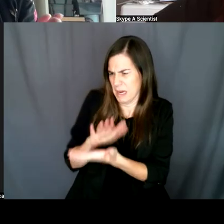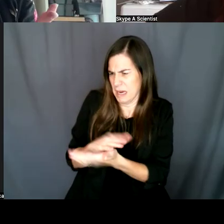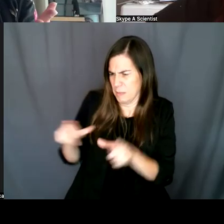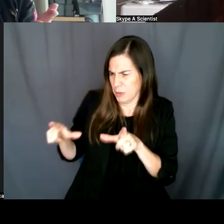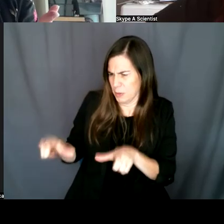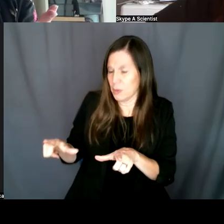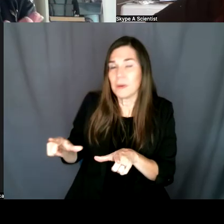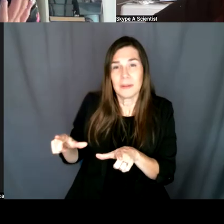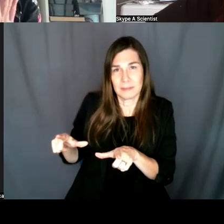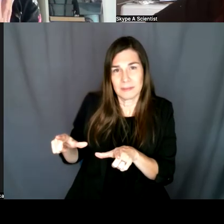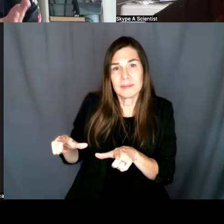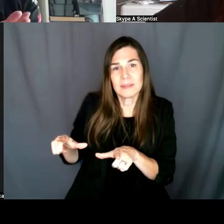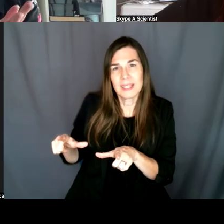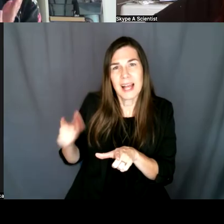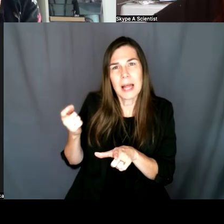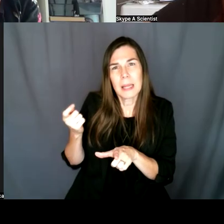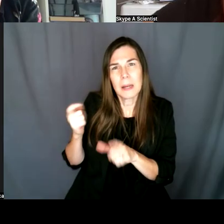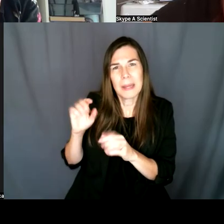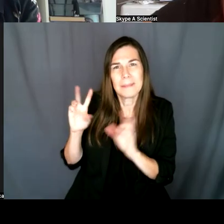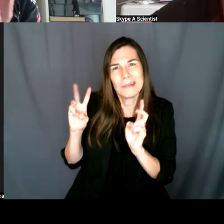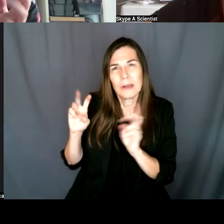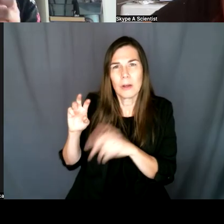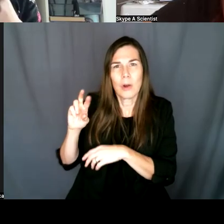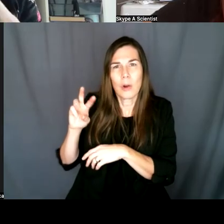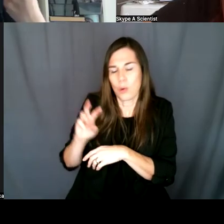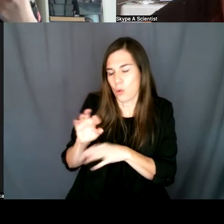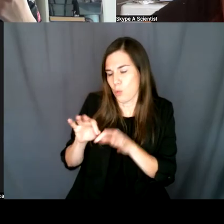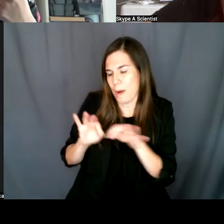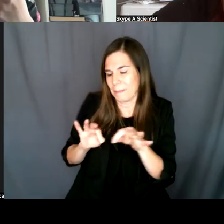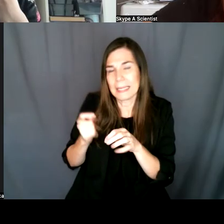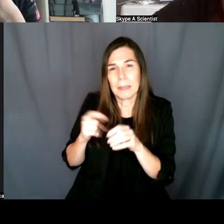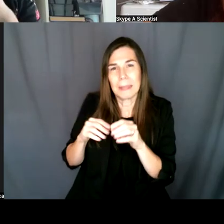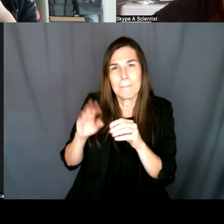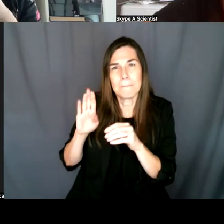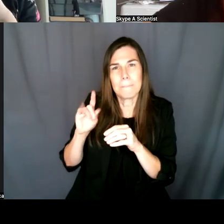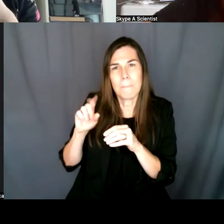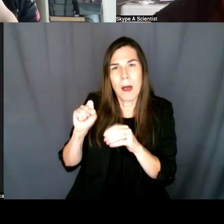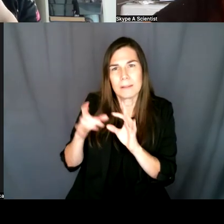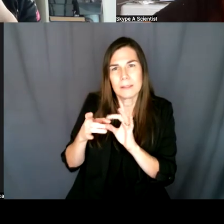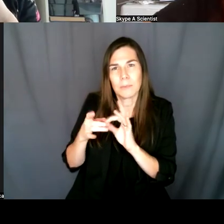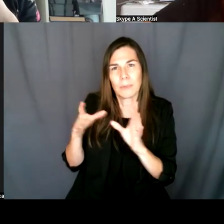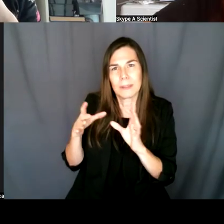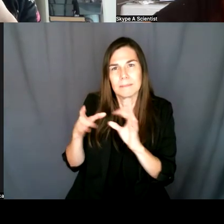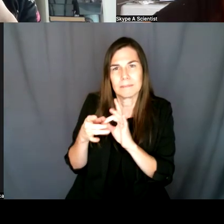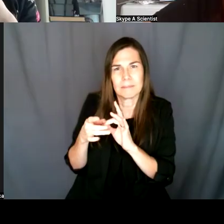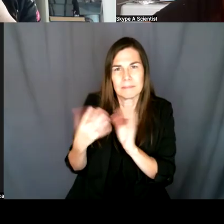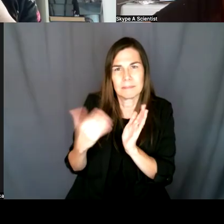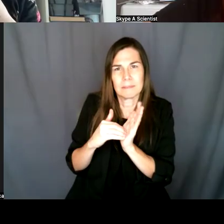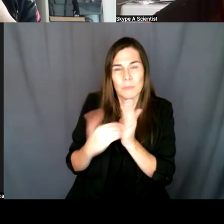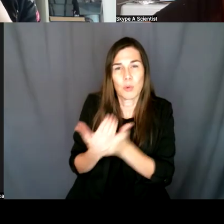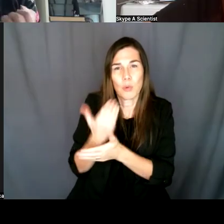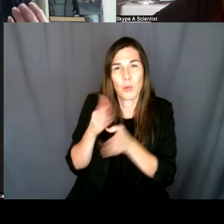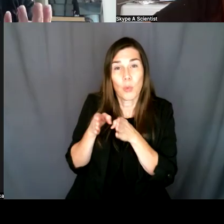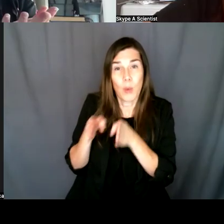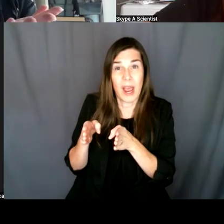get kind of ripped a little and rearranged. That some of their bonds break and then they stick back to each other in a new